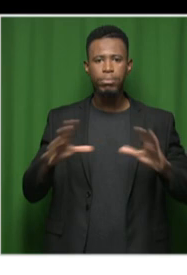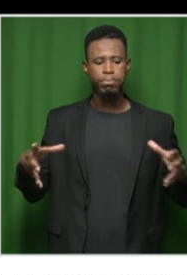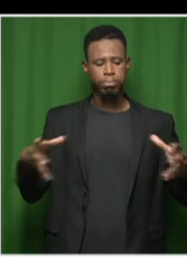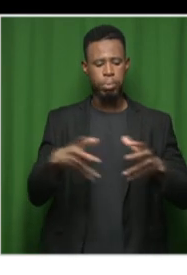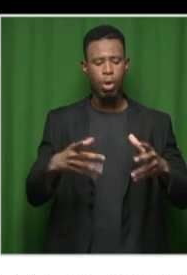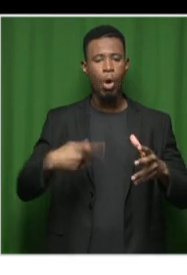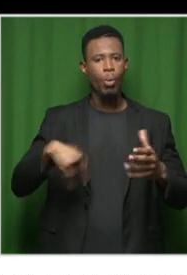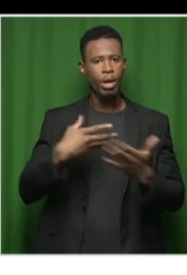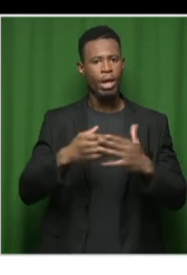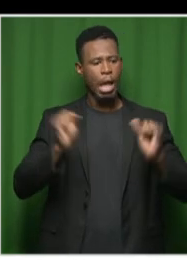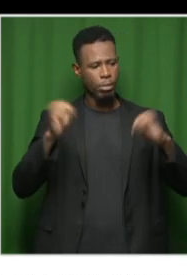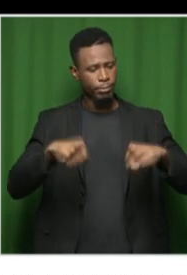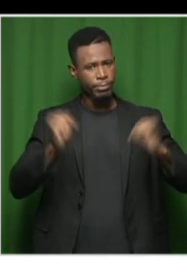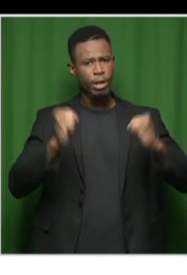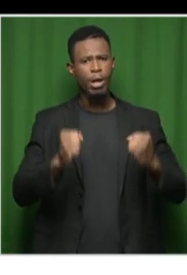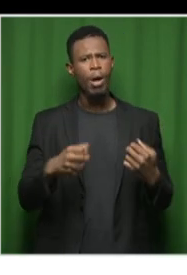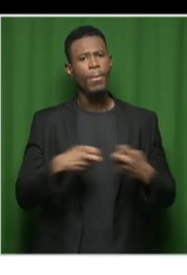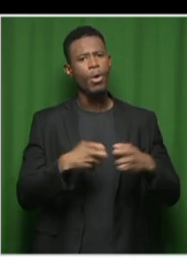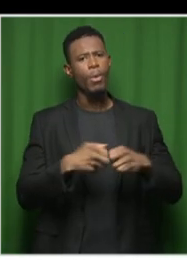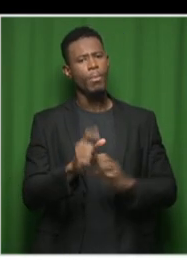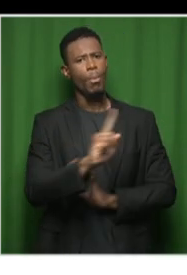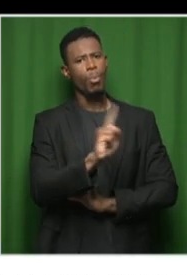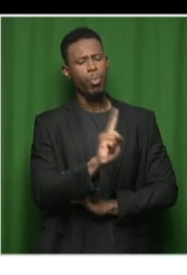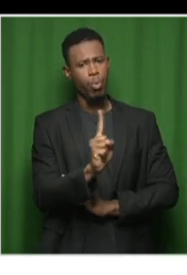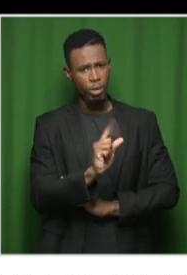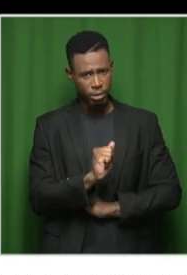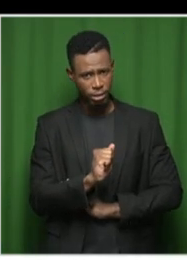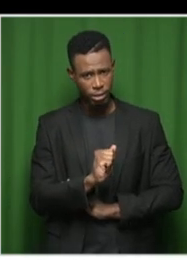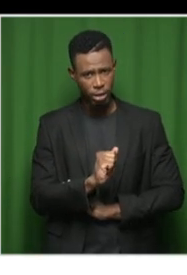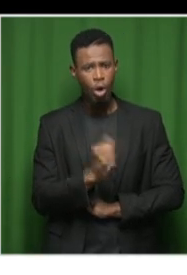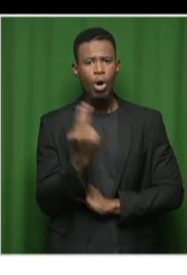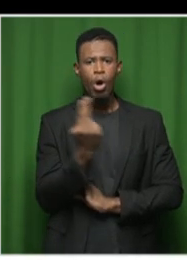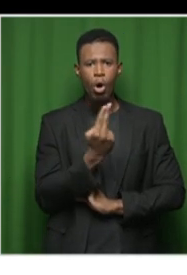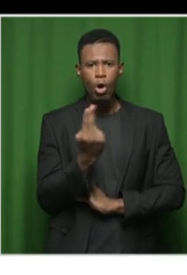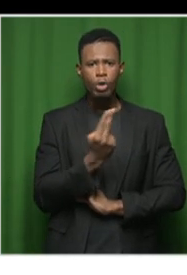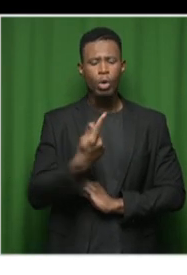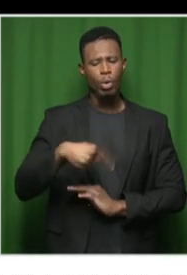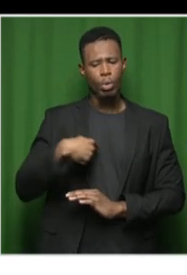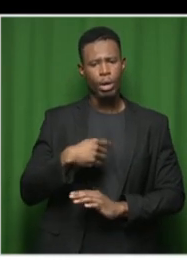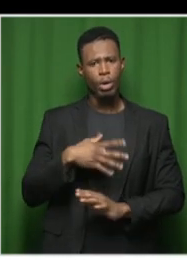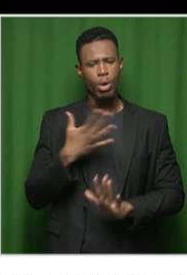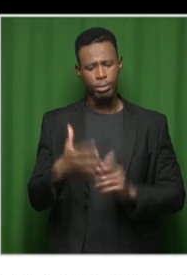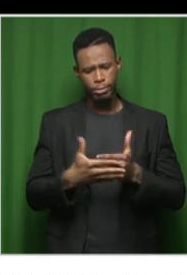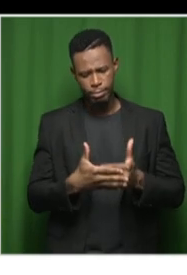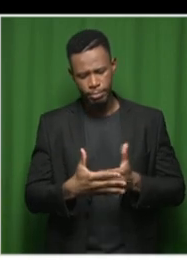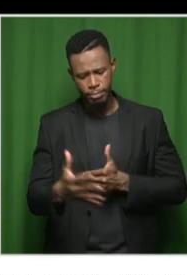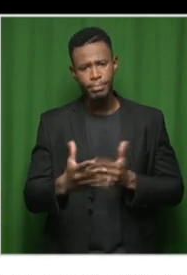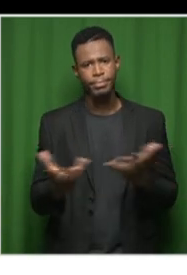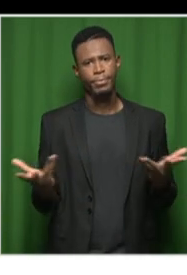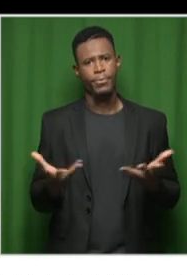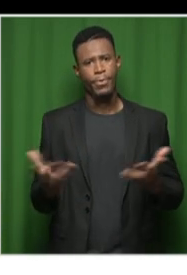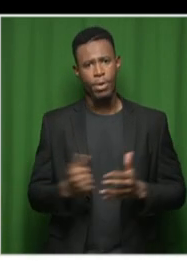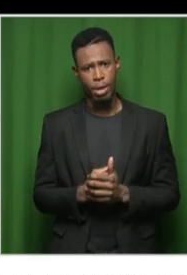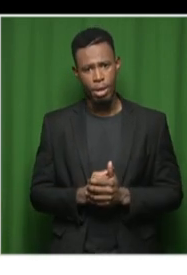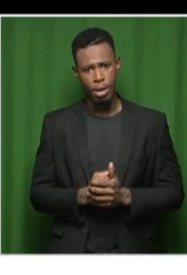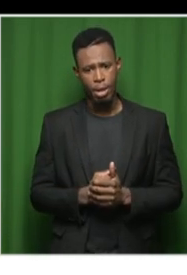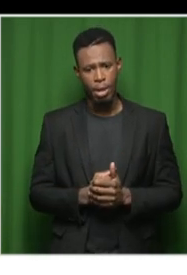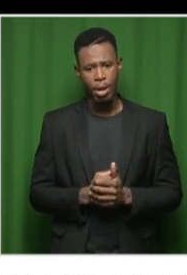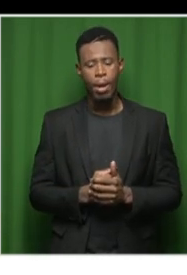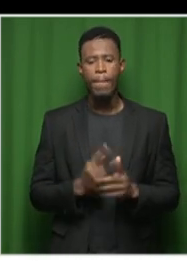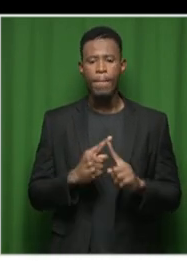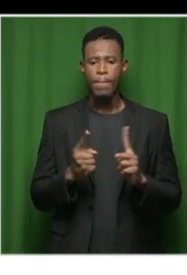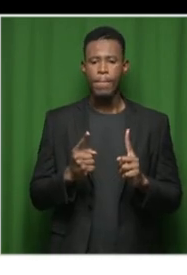on what the problem is, more importantly, where do we want to go? That which will produce